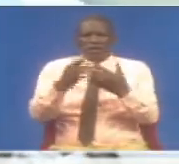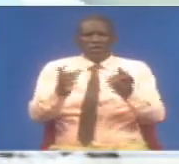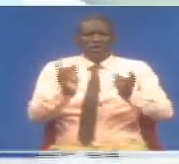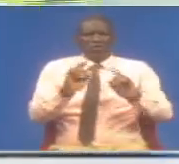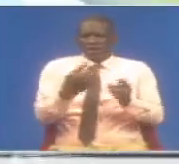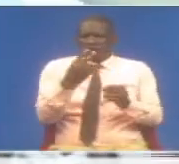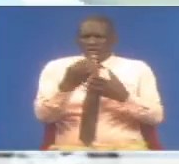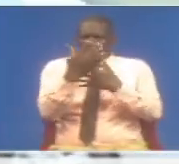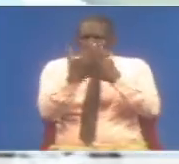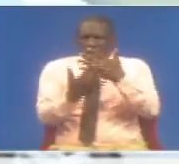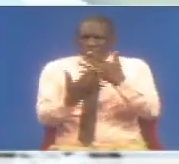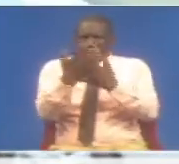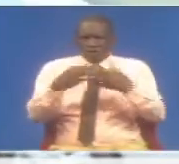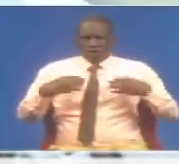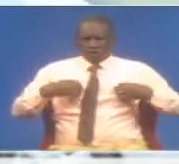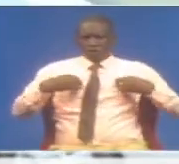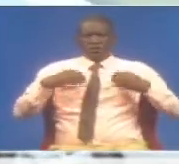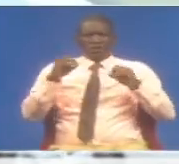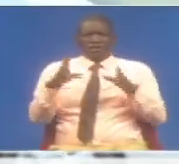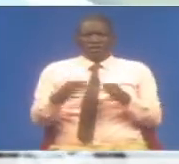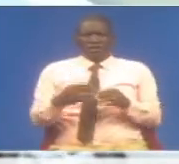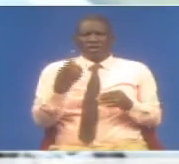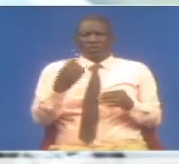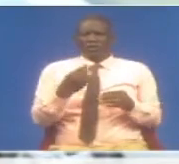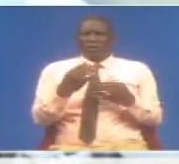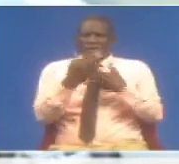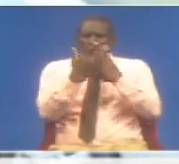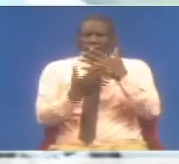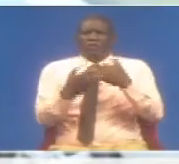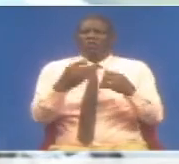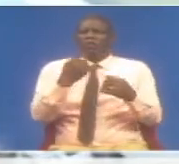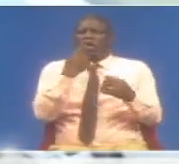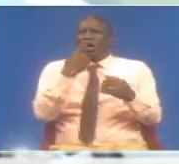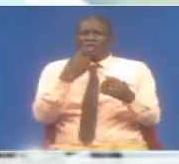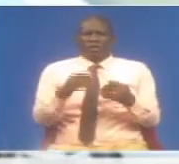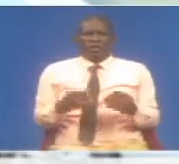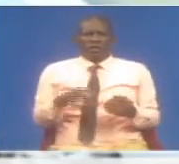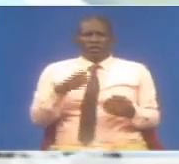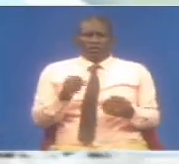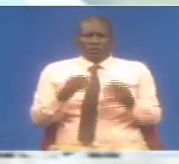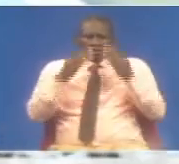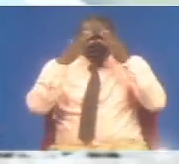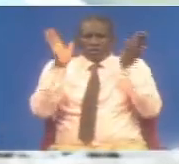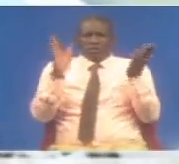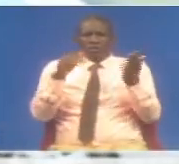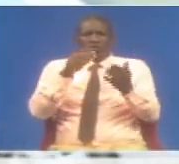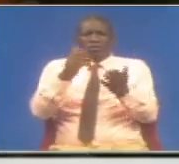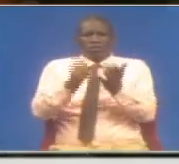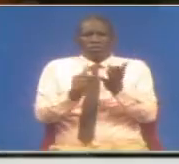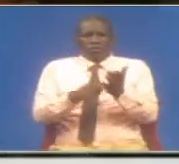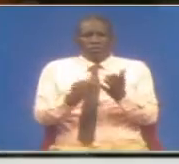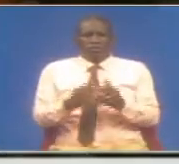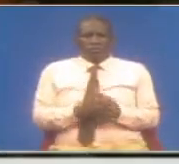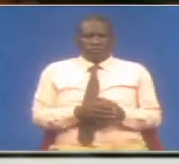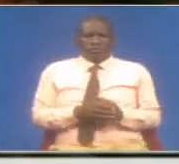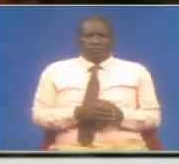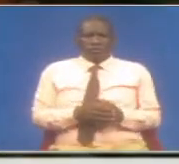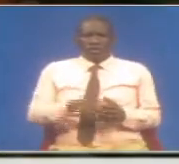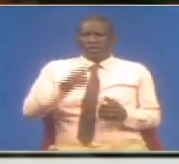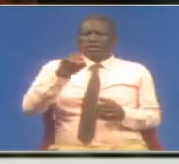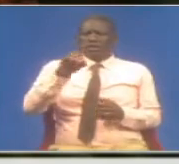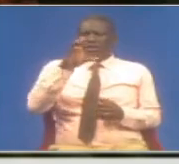blood on her clothes. It was just the blood that was oozing from her mouth, so we didn't quite know what the problem was. The DCI